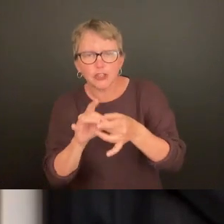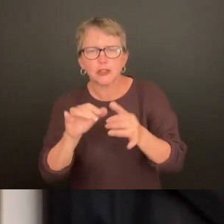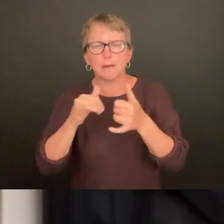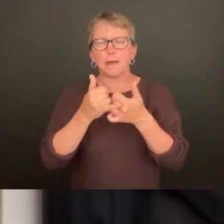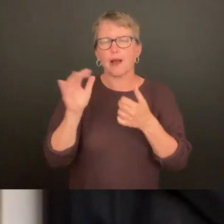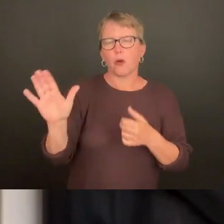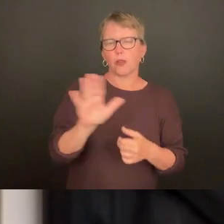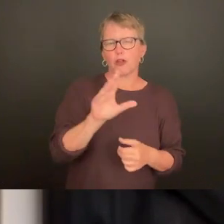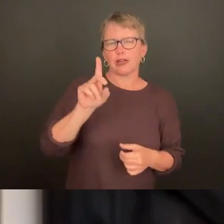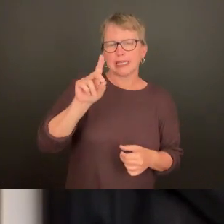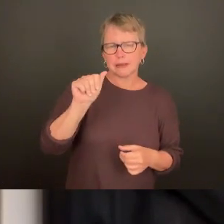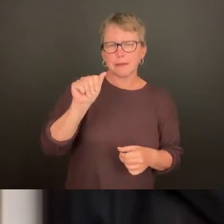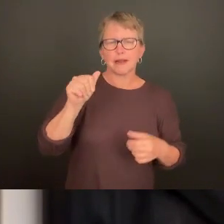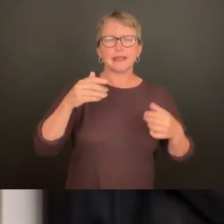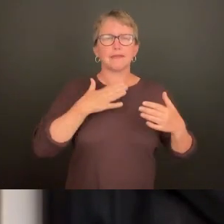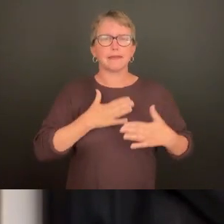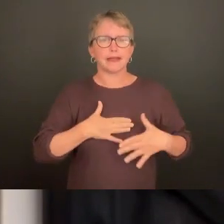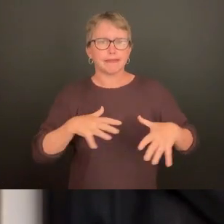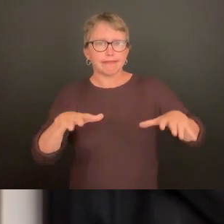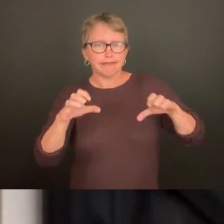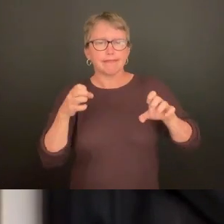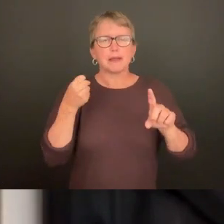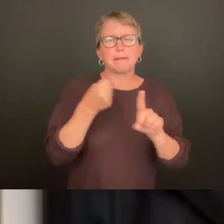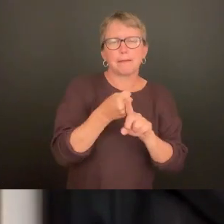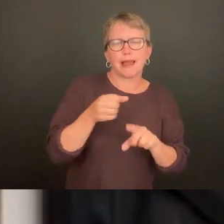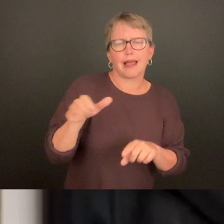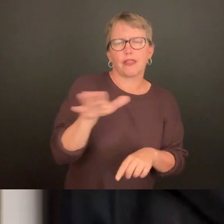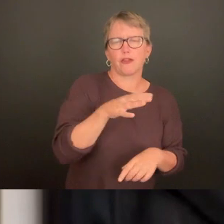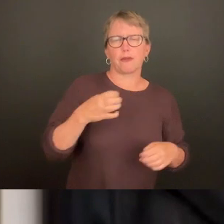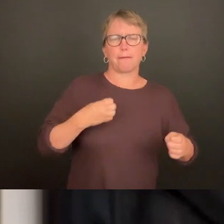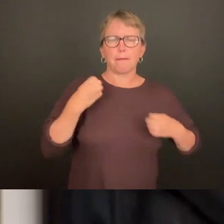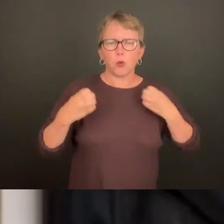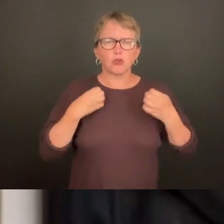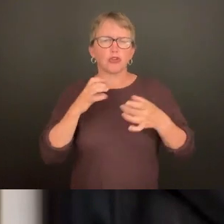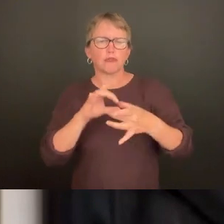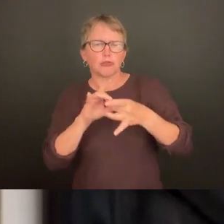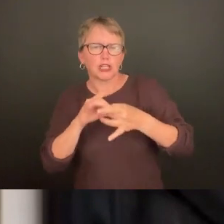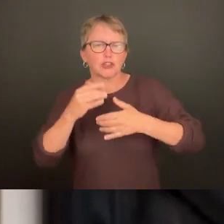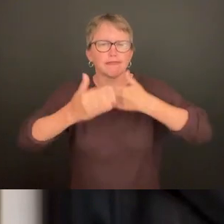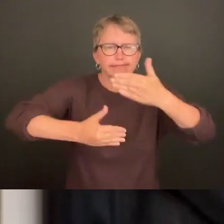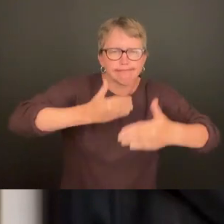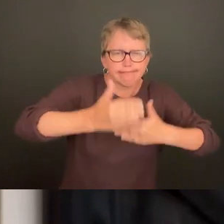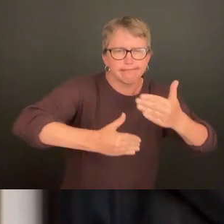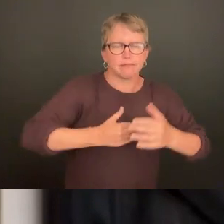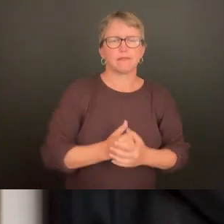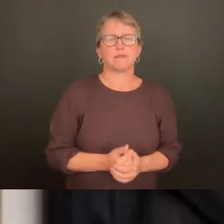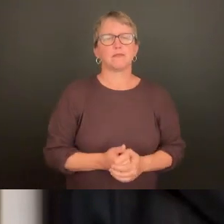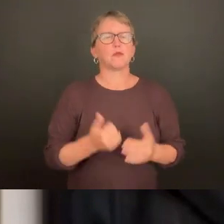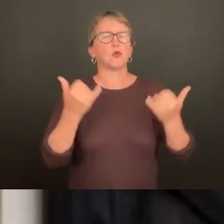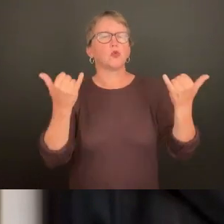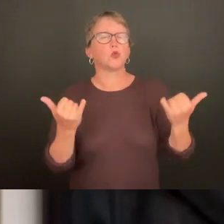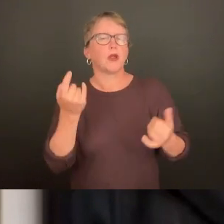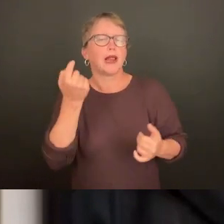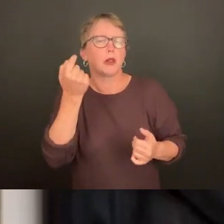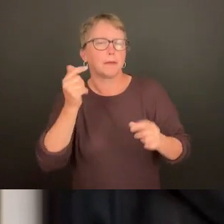And at the end of our podcast, make sure you evaluate us and give us some feedback, because we like to know that we're doing a good